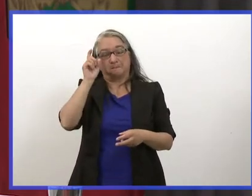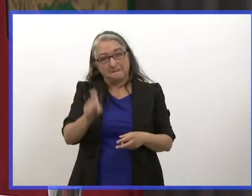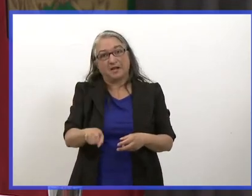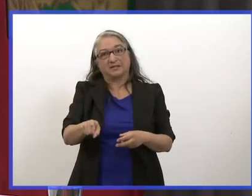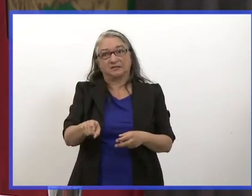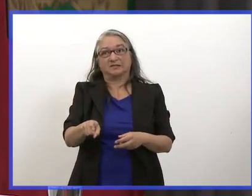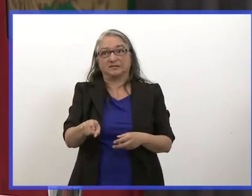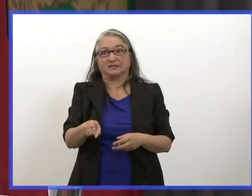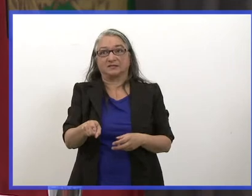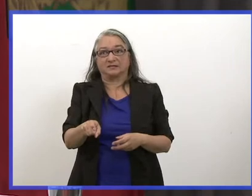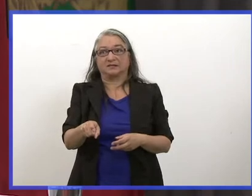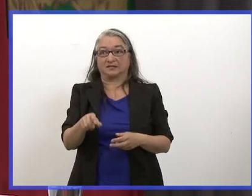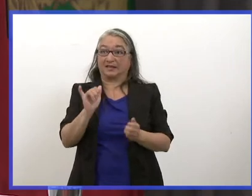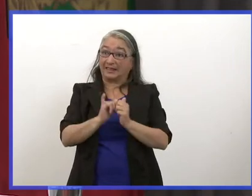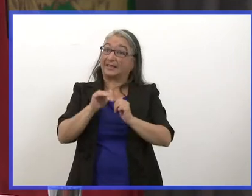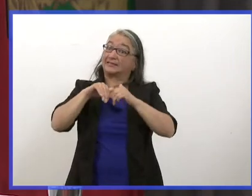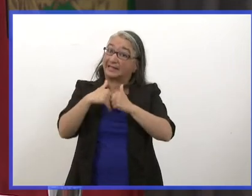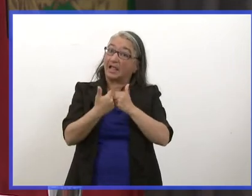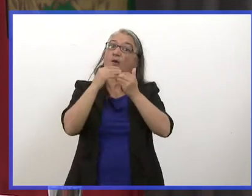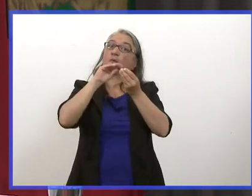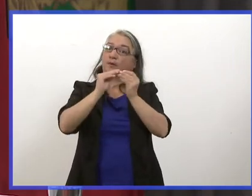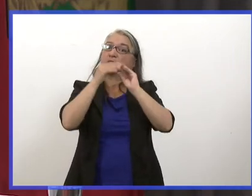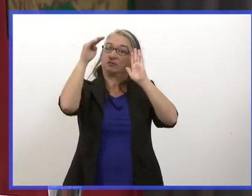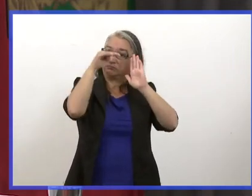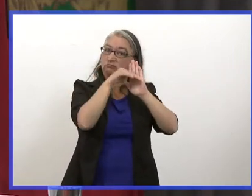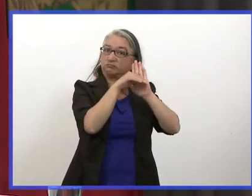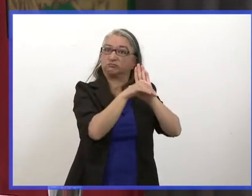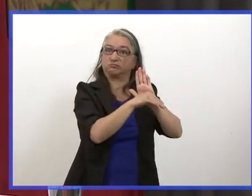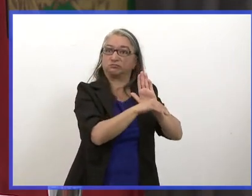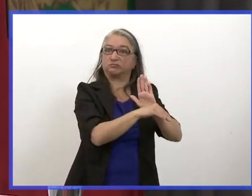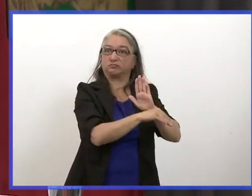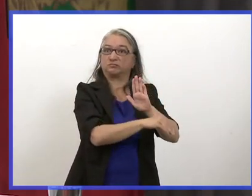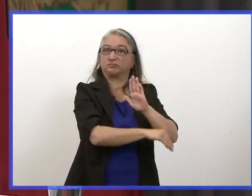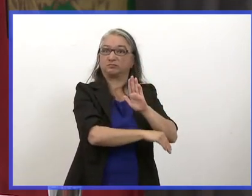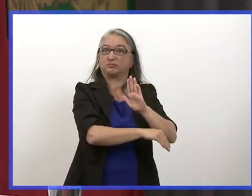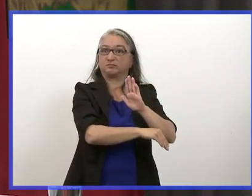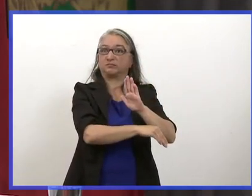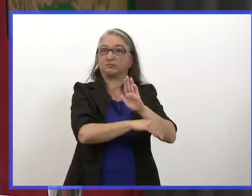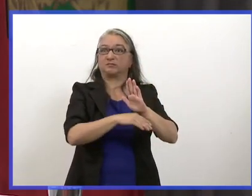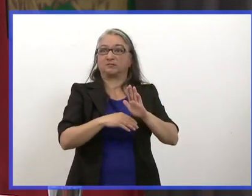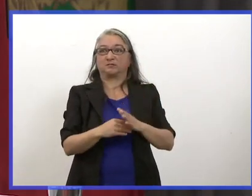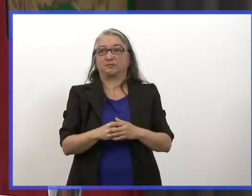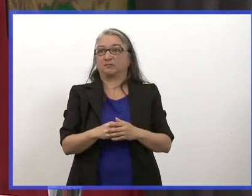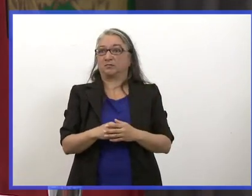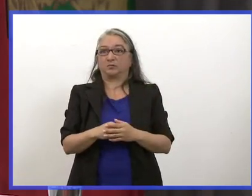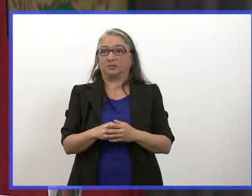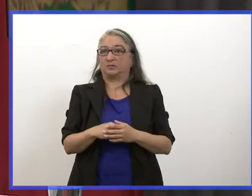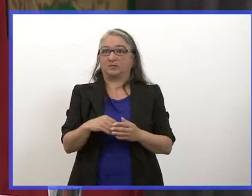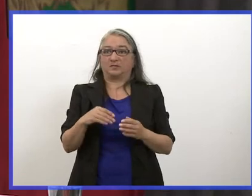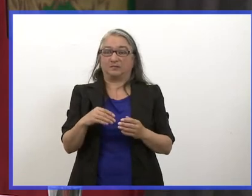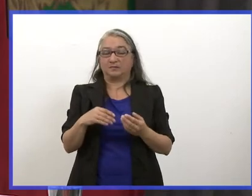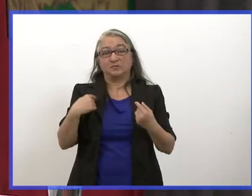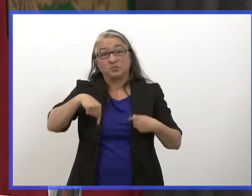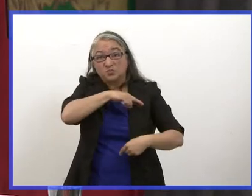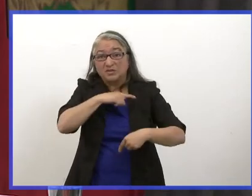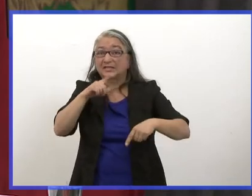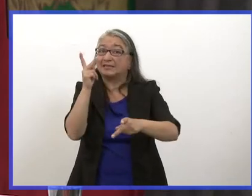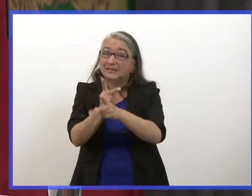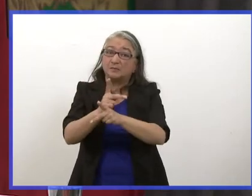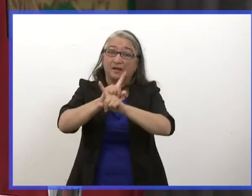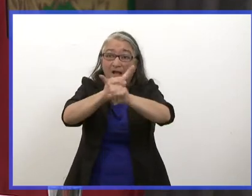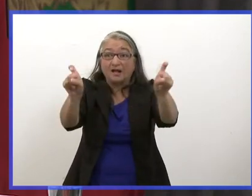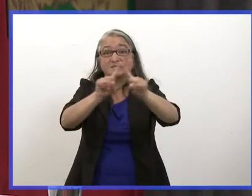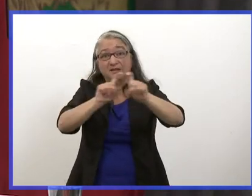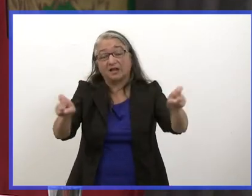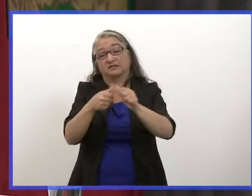get out of this COVID third wave. So continue to ask for Manitobans' help to do the right thing and follow public health orders and